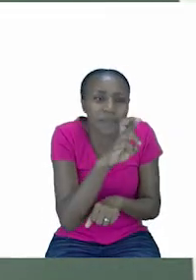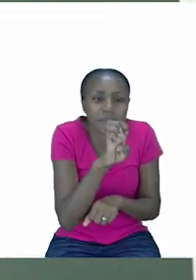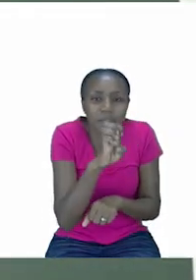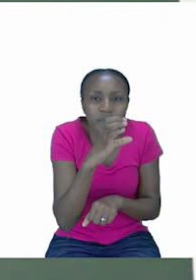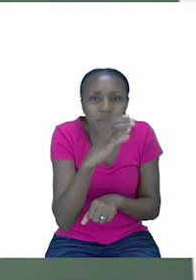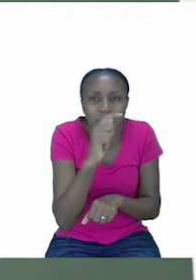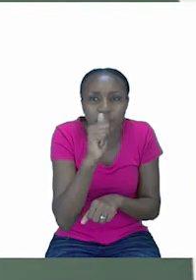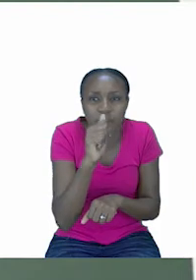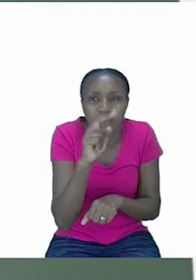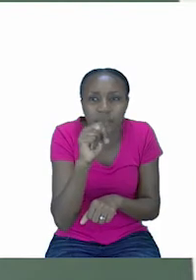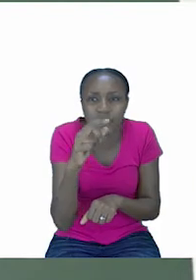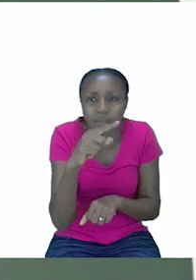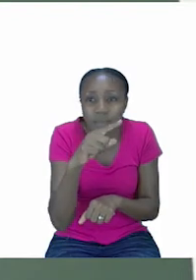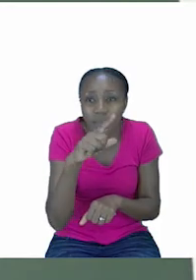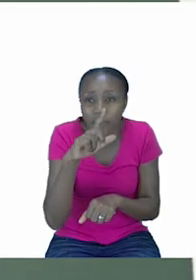rectangle. Let's start.